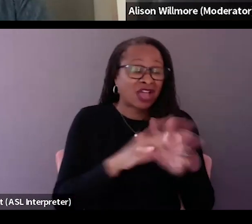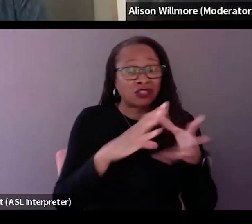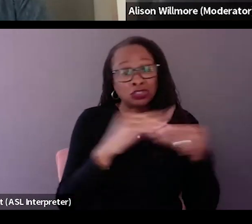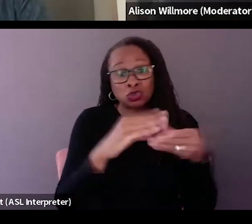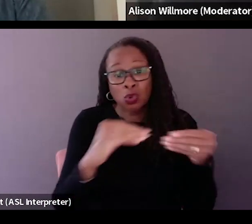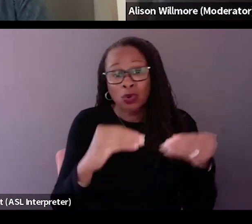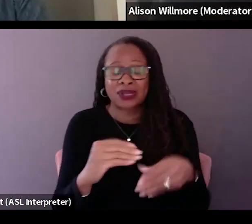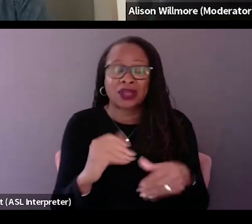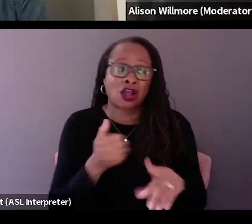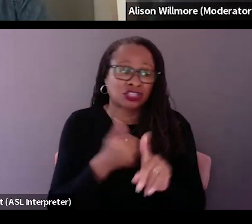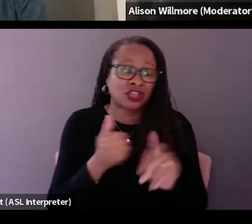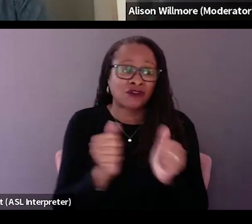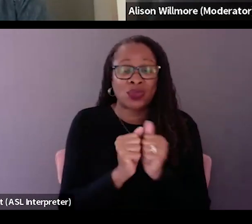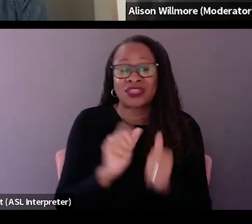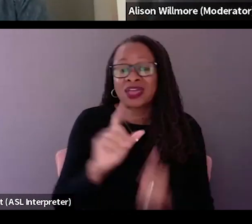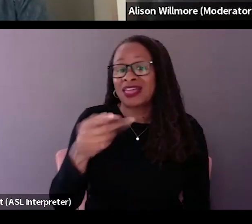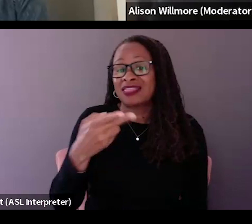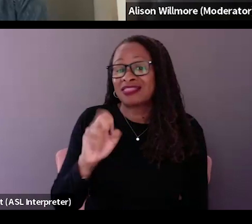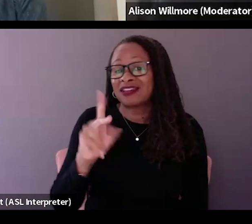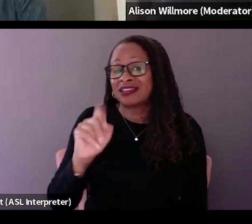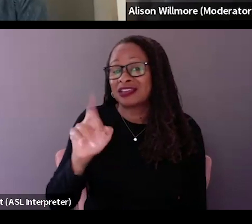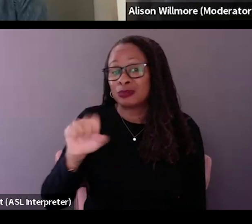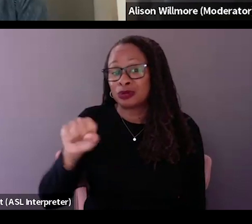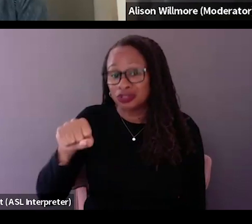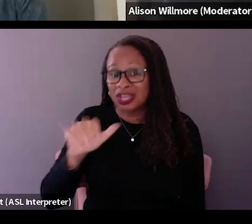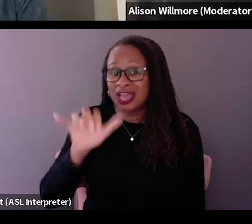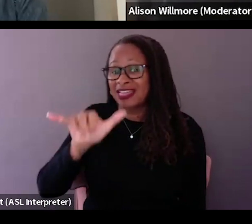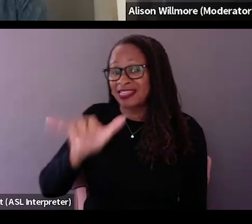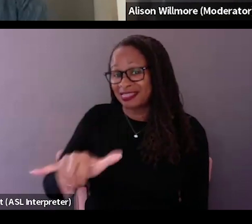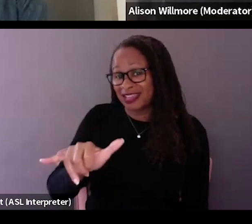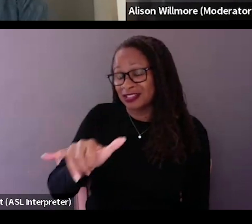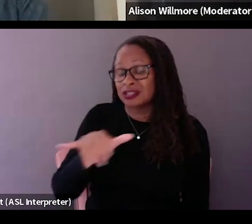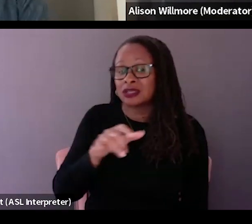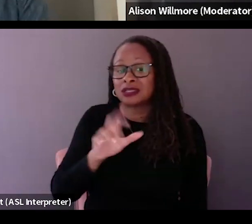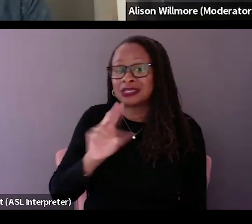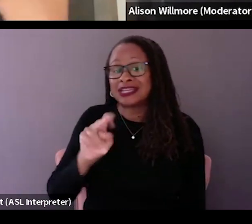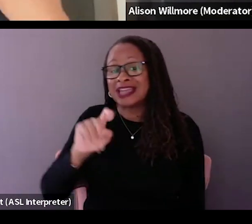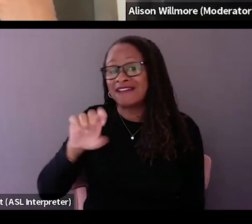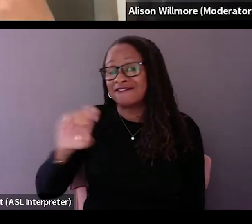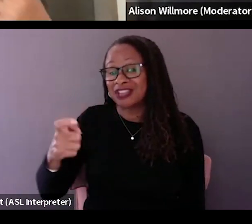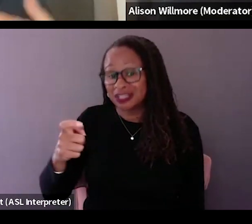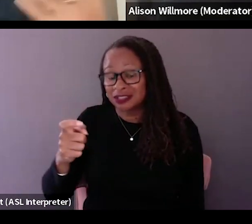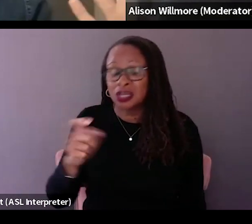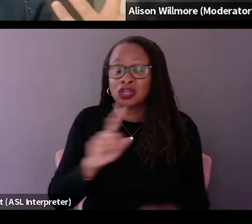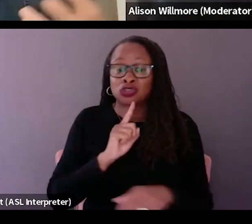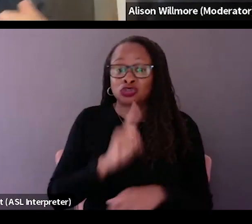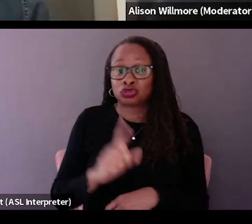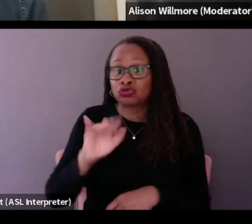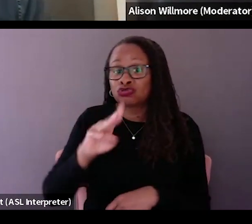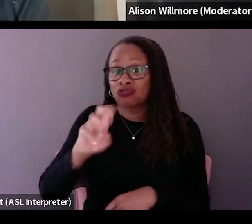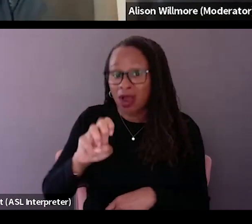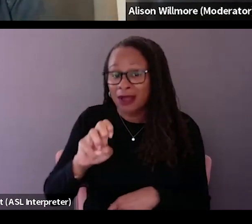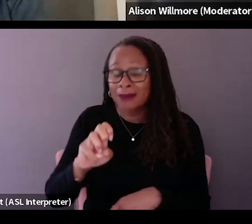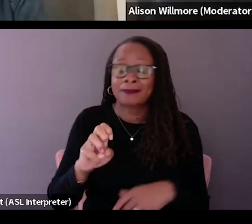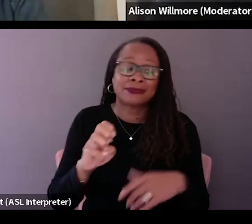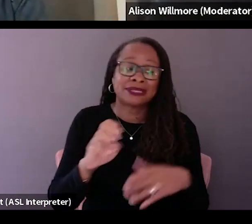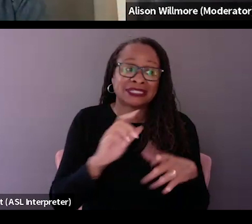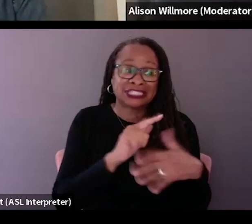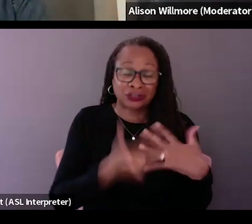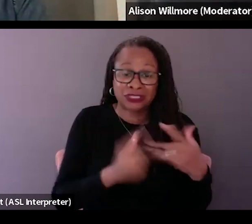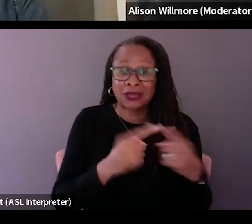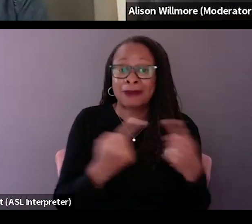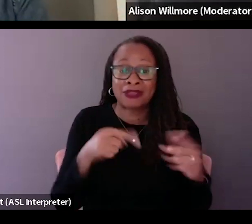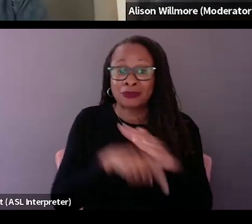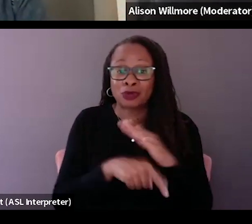was, a Netflix true crime series about the murder of a nun. But that was a family story. That nun had been my